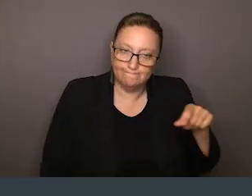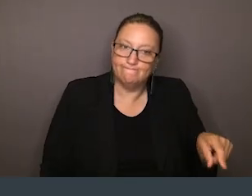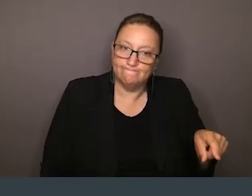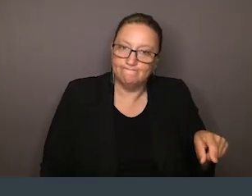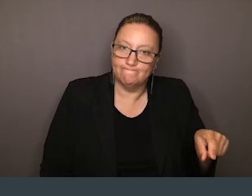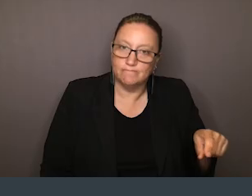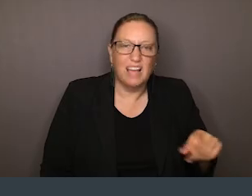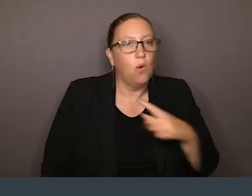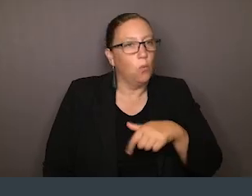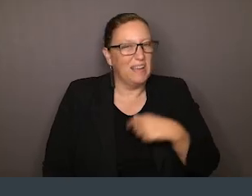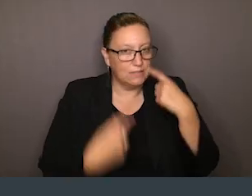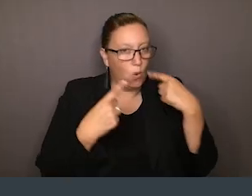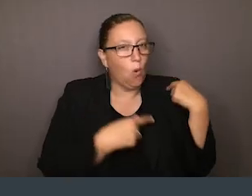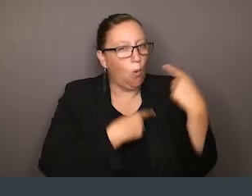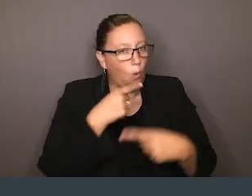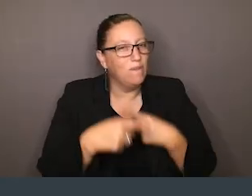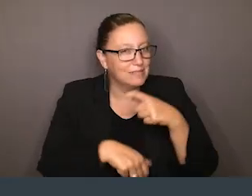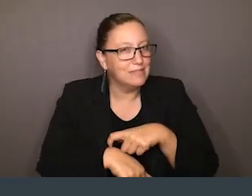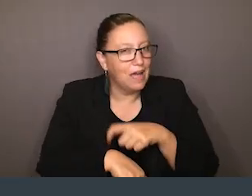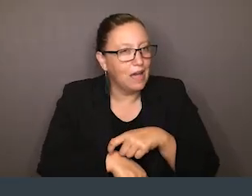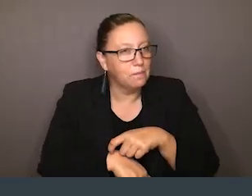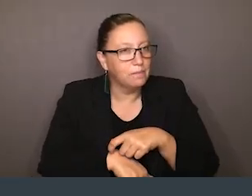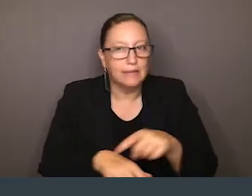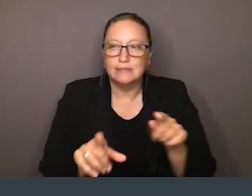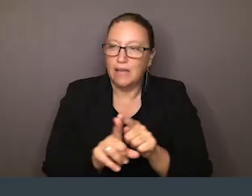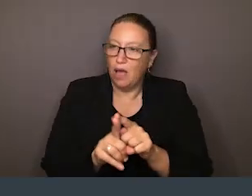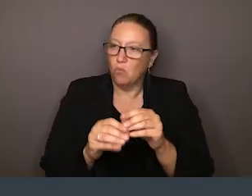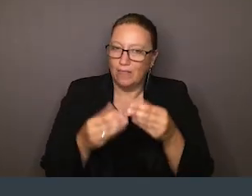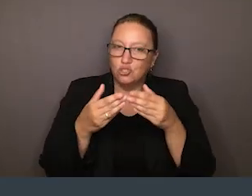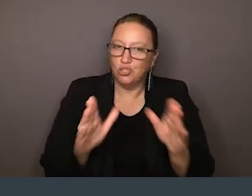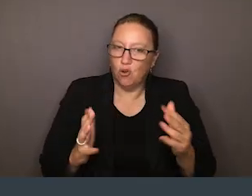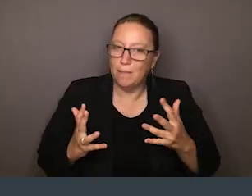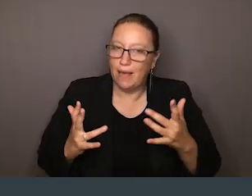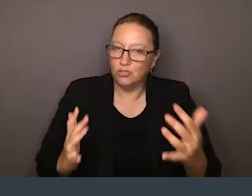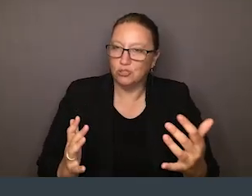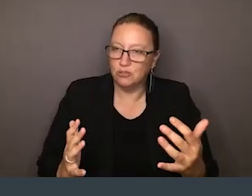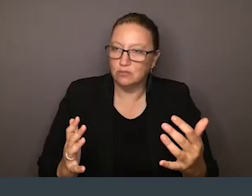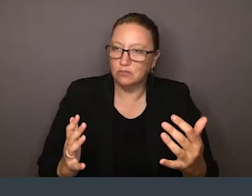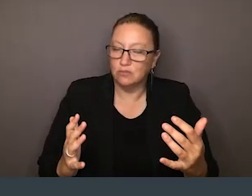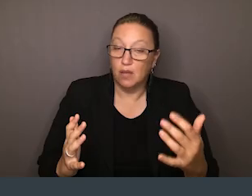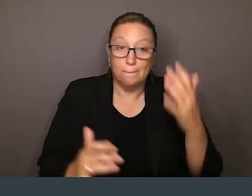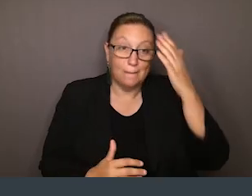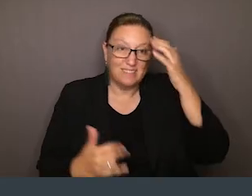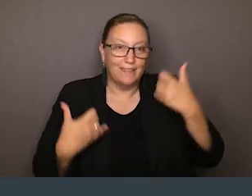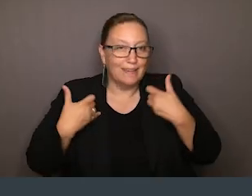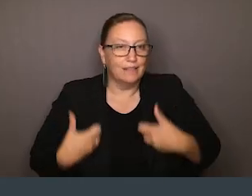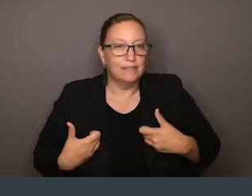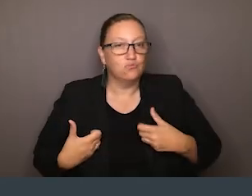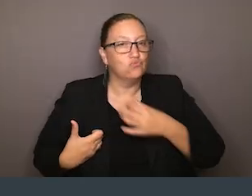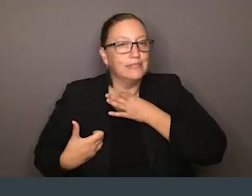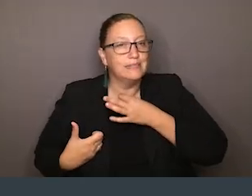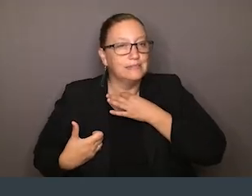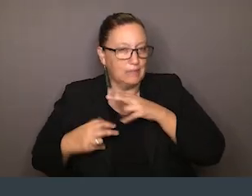We saw that over time, it seemed to us that, like in the general population, the overall risk for mental